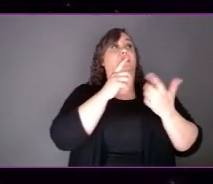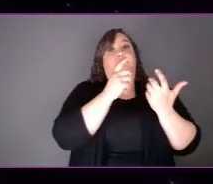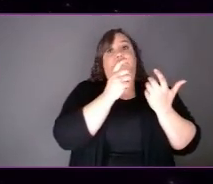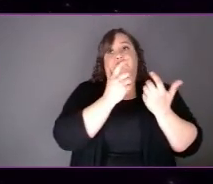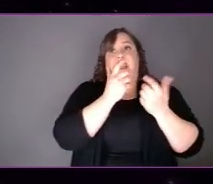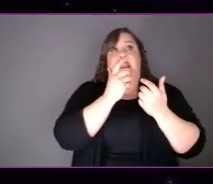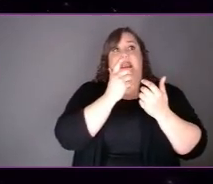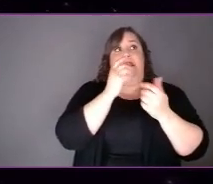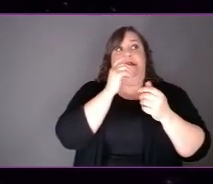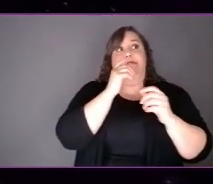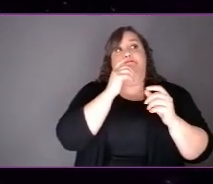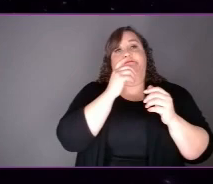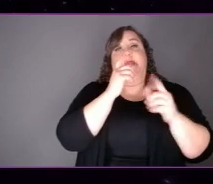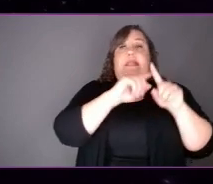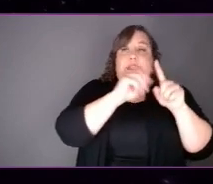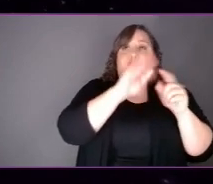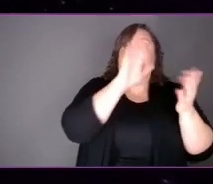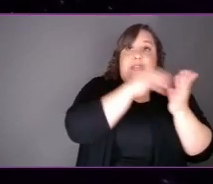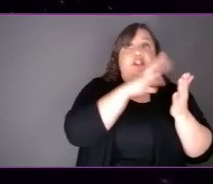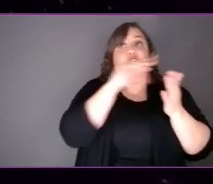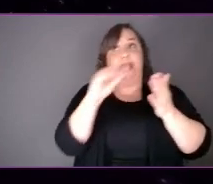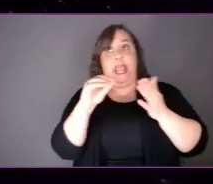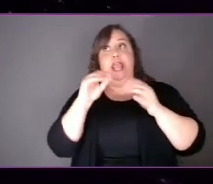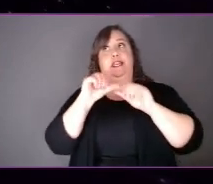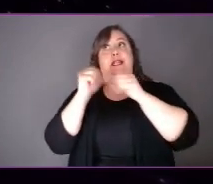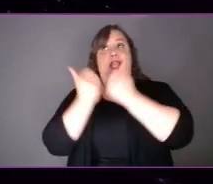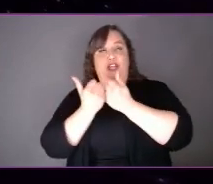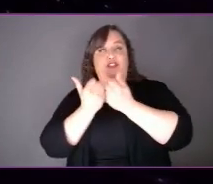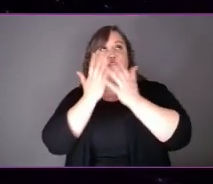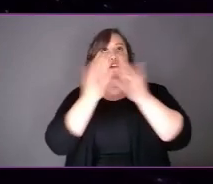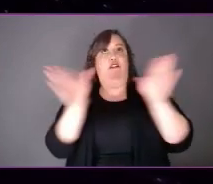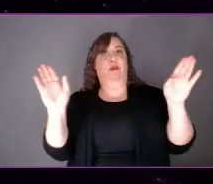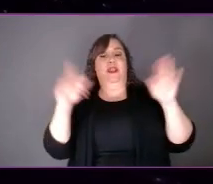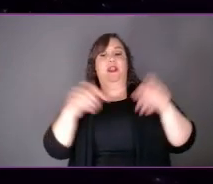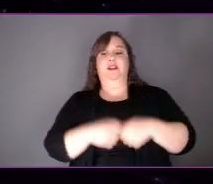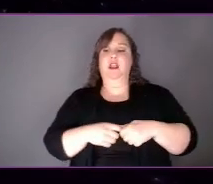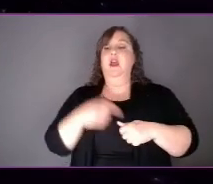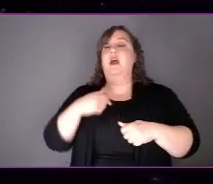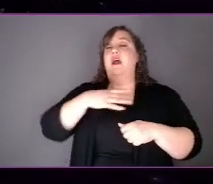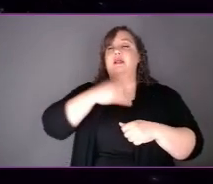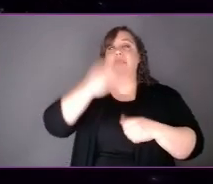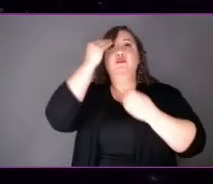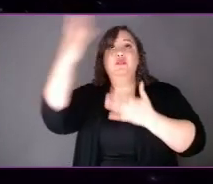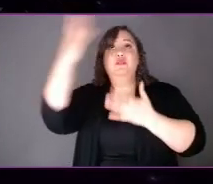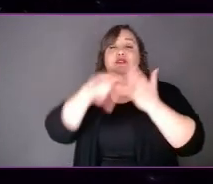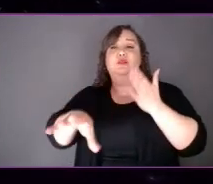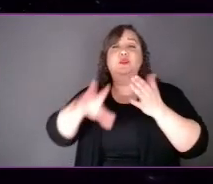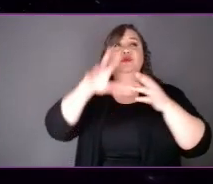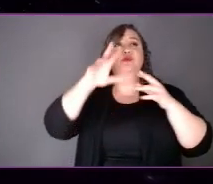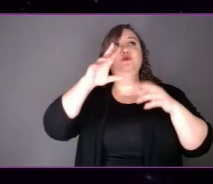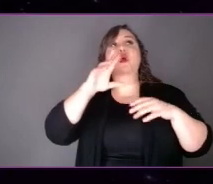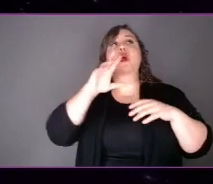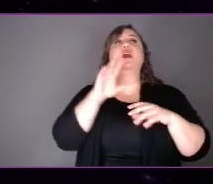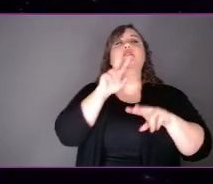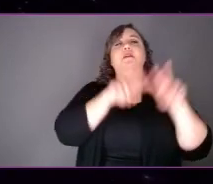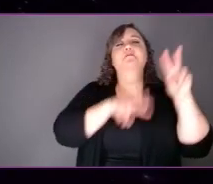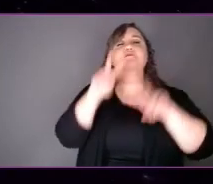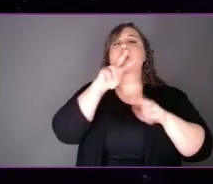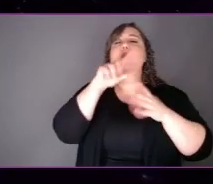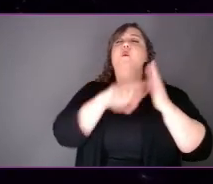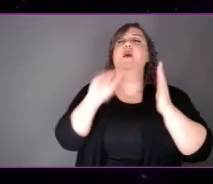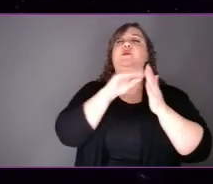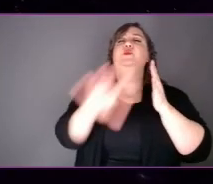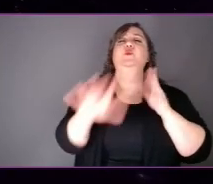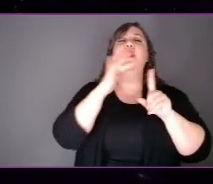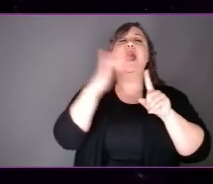center as well. I like to tell students to look and to learn more about some of the student highlights that are going on from session to